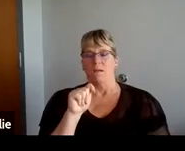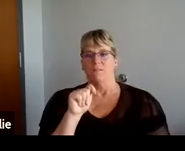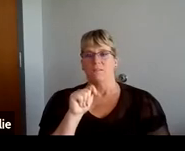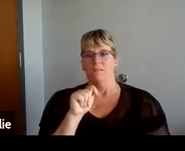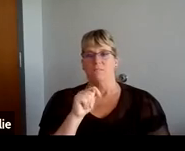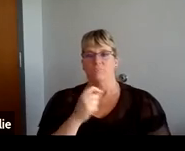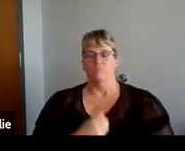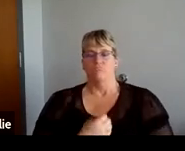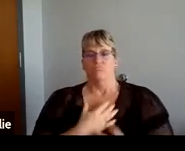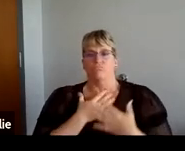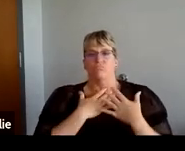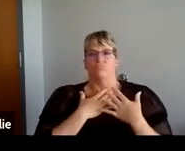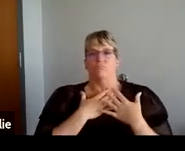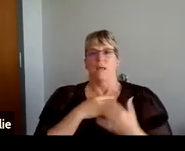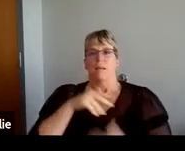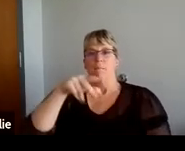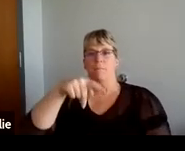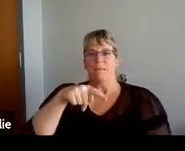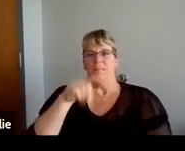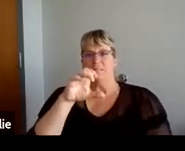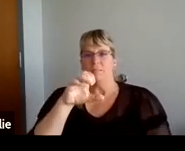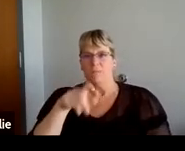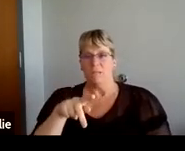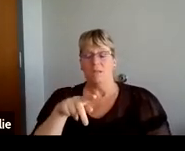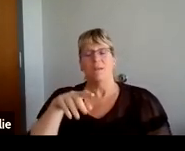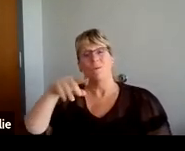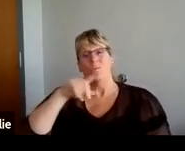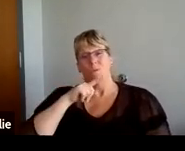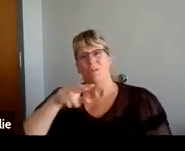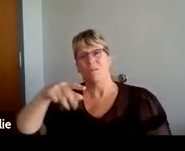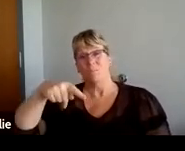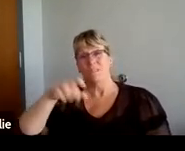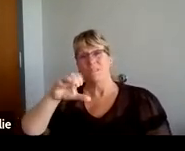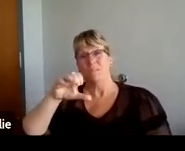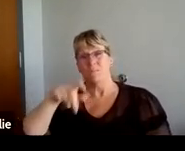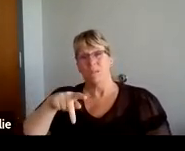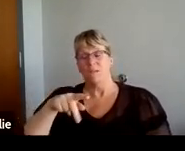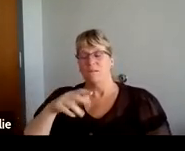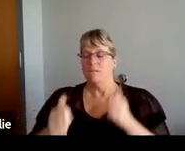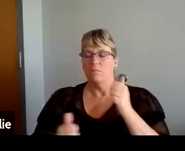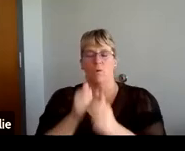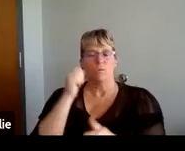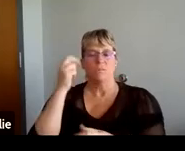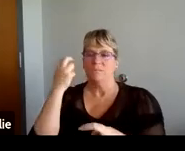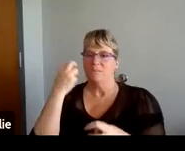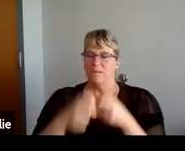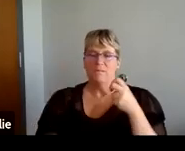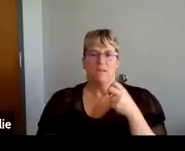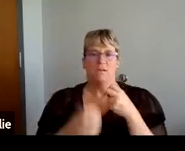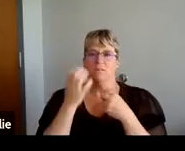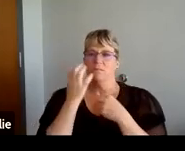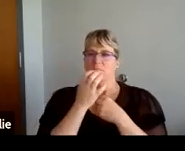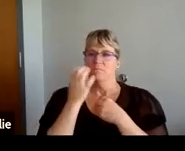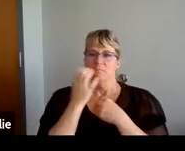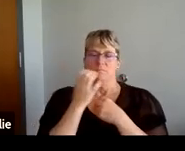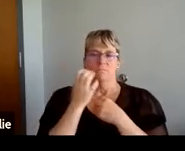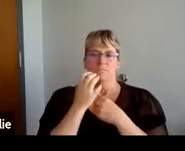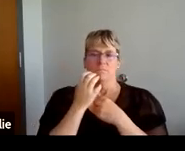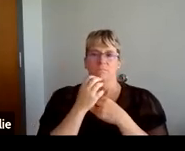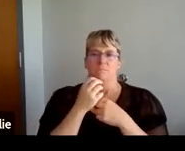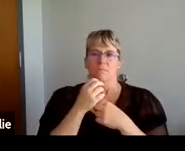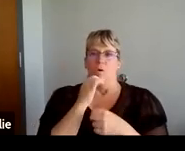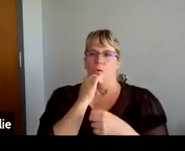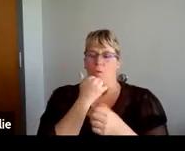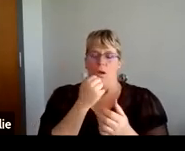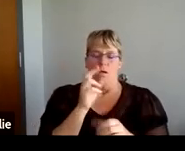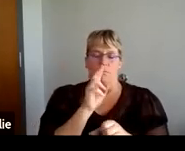Nicotine, PCP. PCP actually can be one of the most difficult substances of abuse when a patient